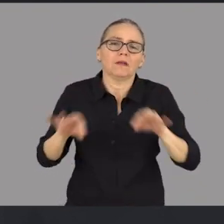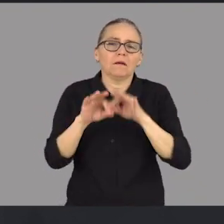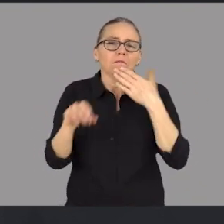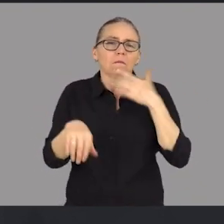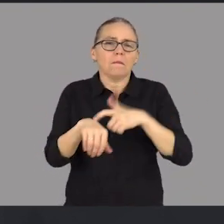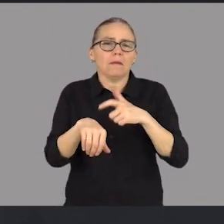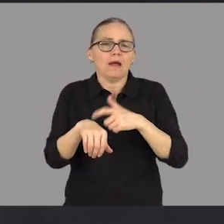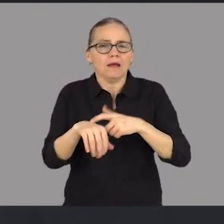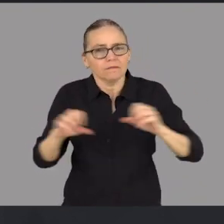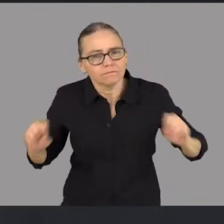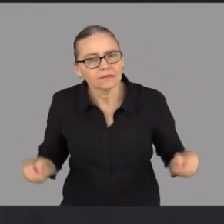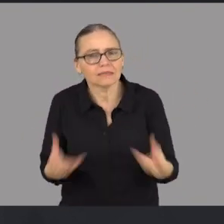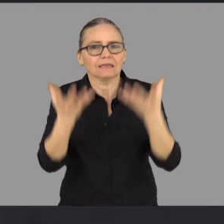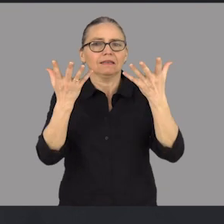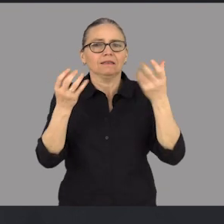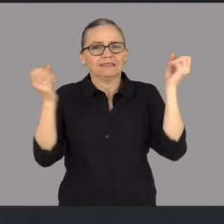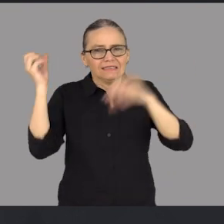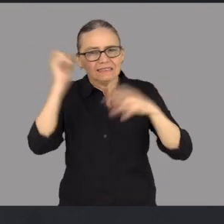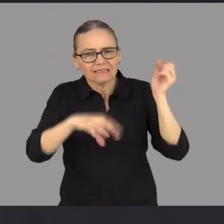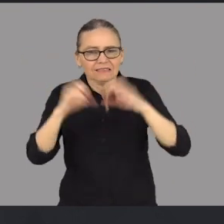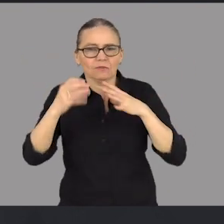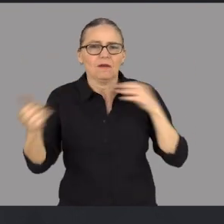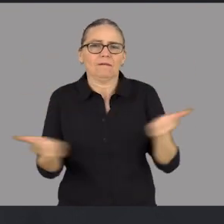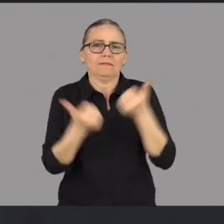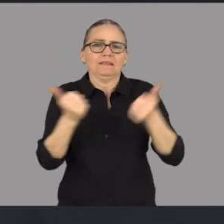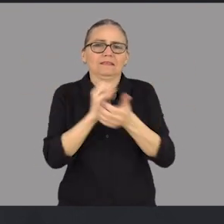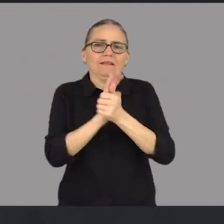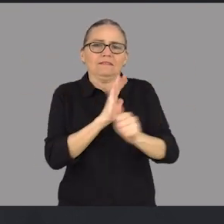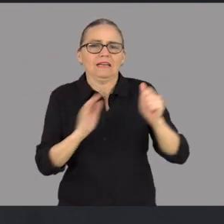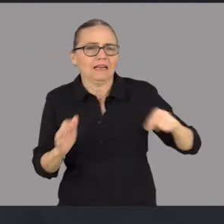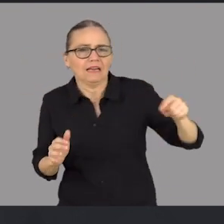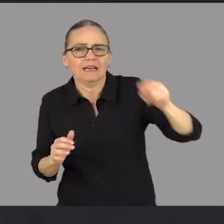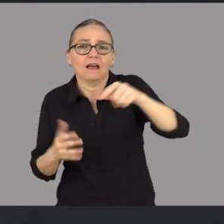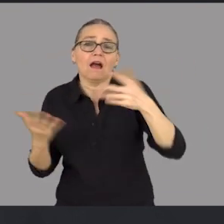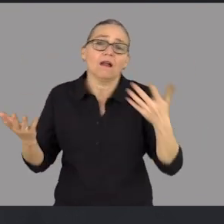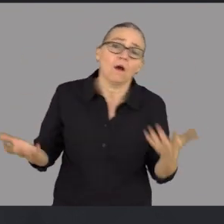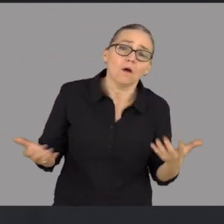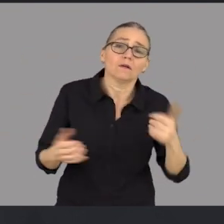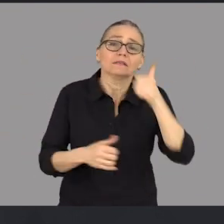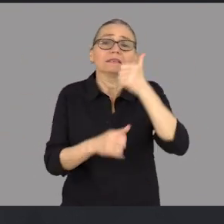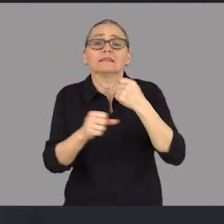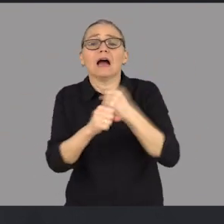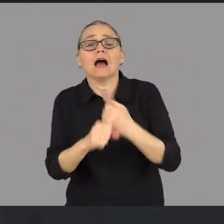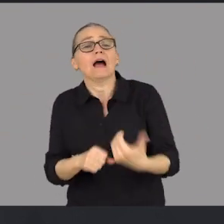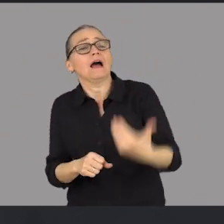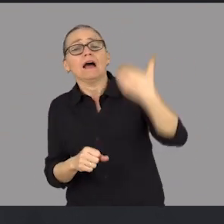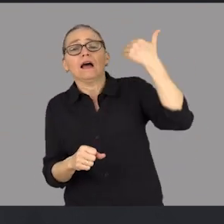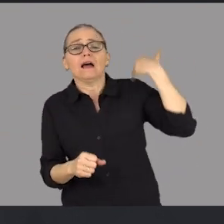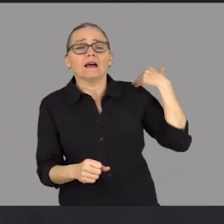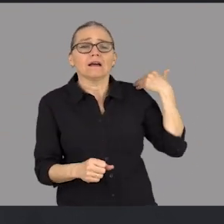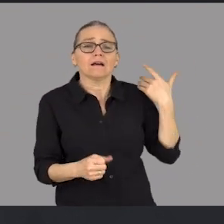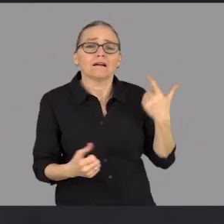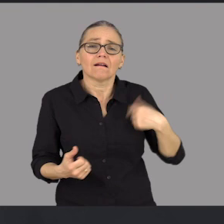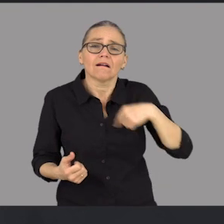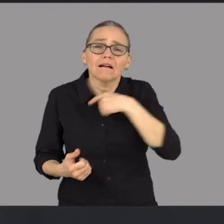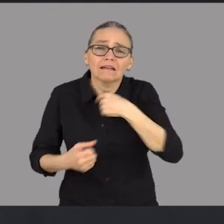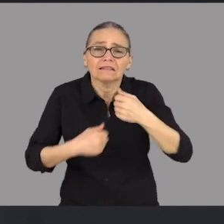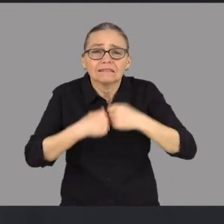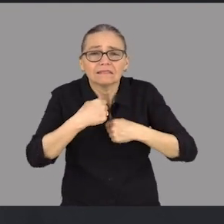we have the opportunity to highlight this talented, qualified pool of individuals